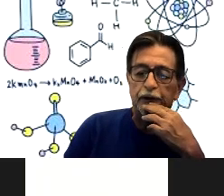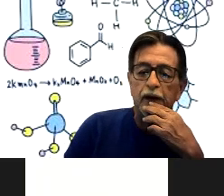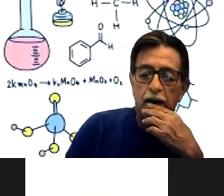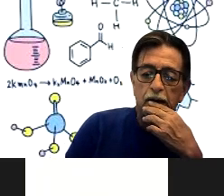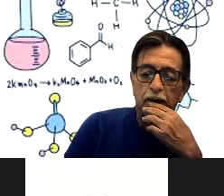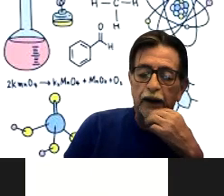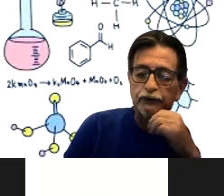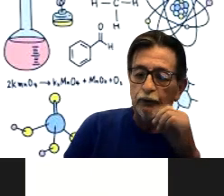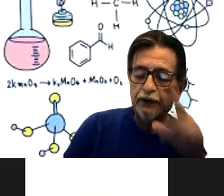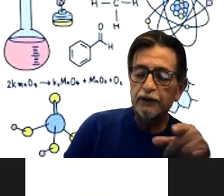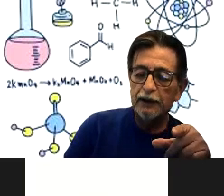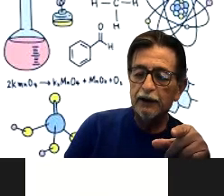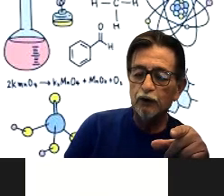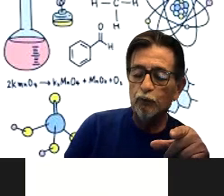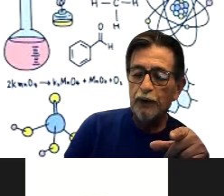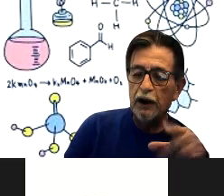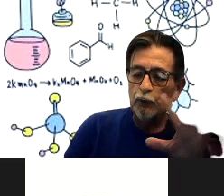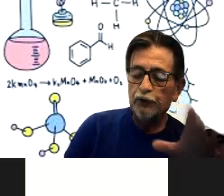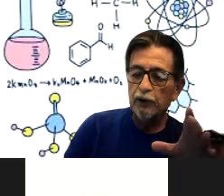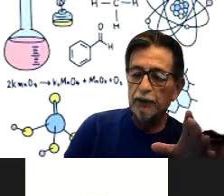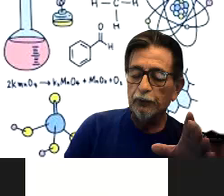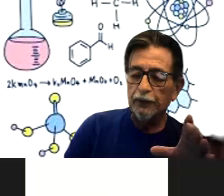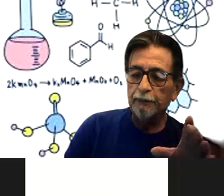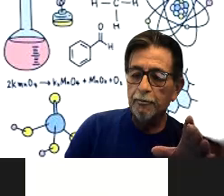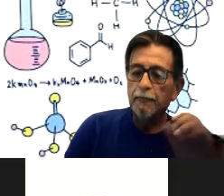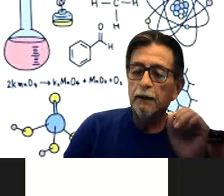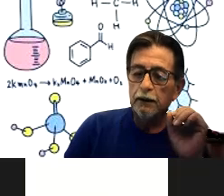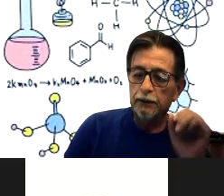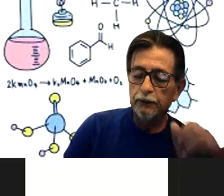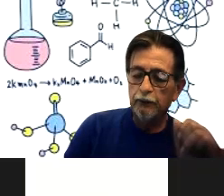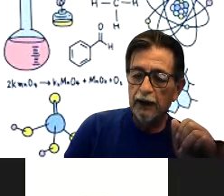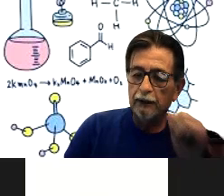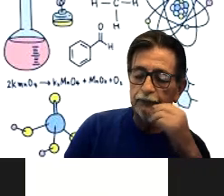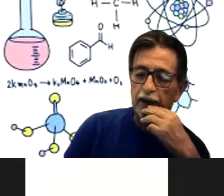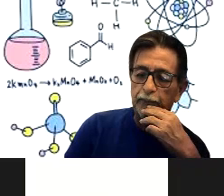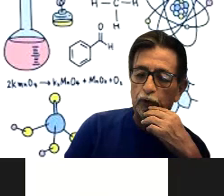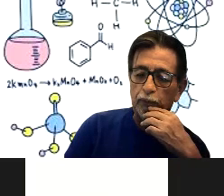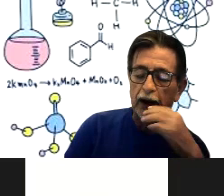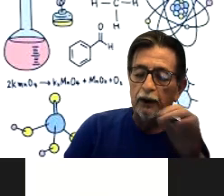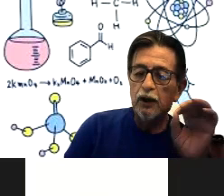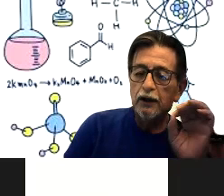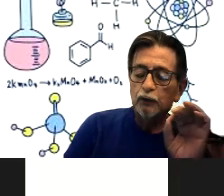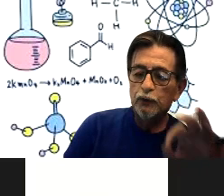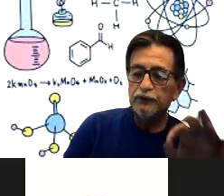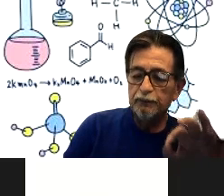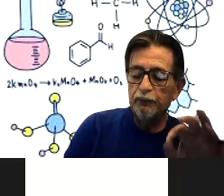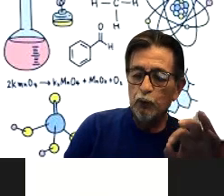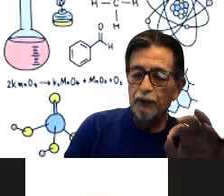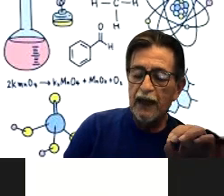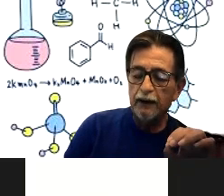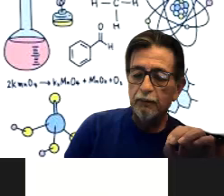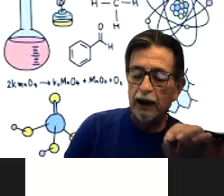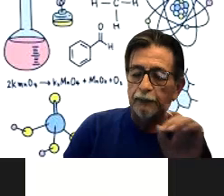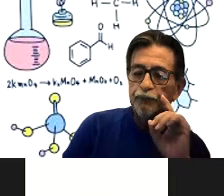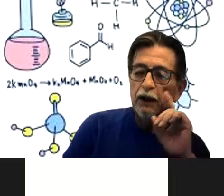that's out there. Okay, so anytime you get a lone pair and you come up with it, you have a polar bond.